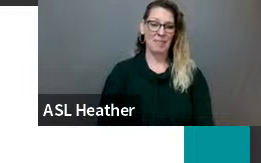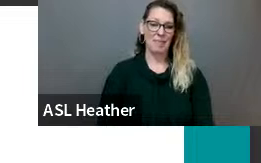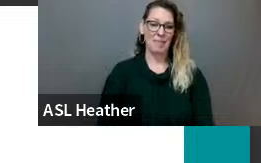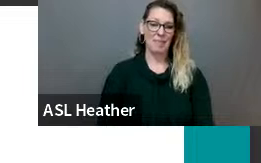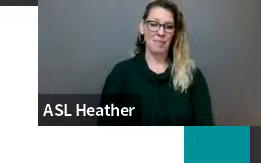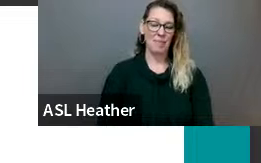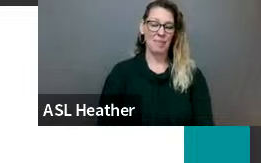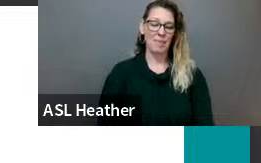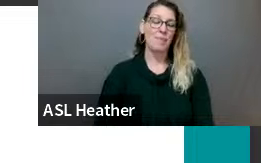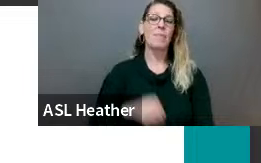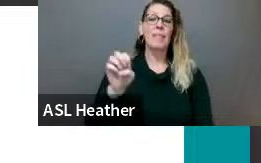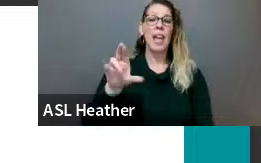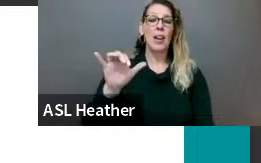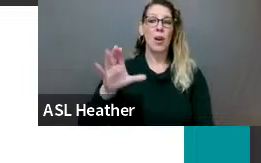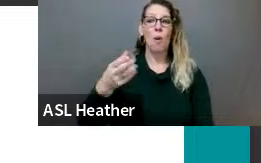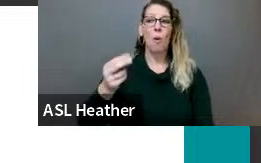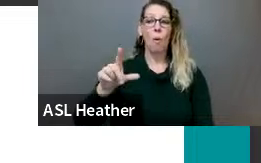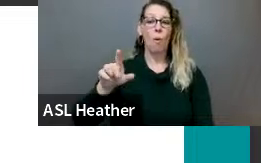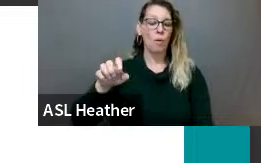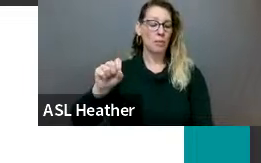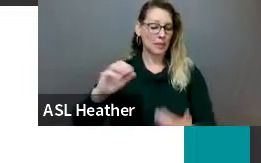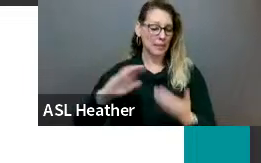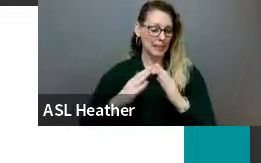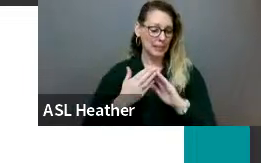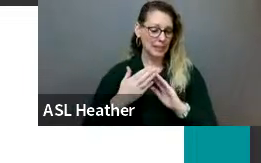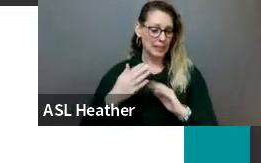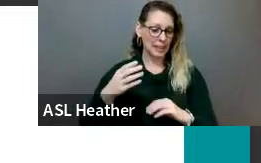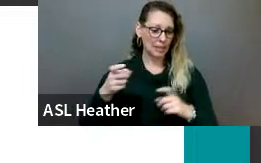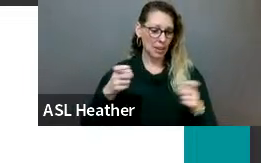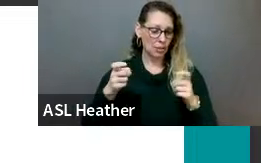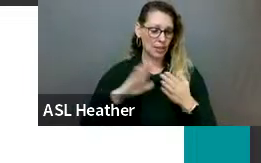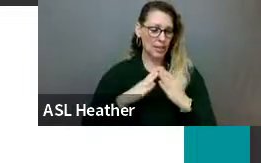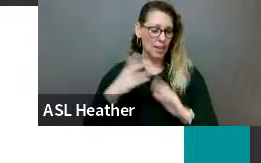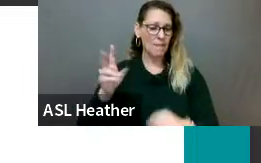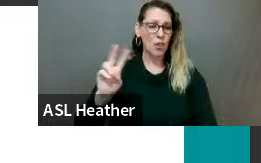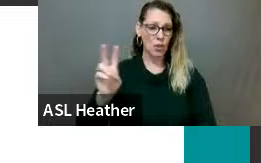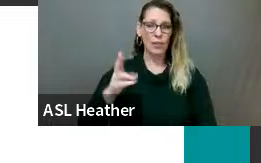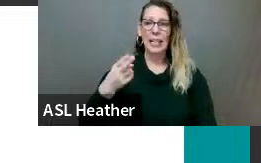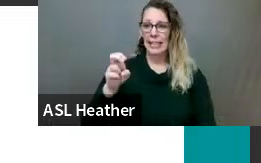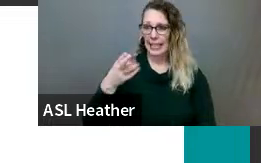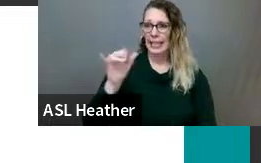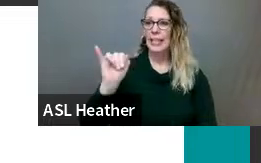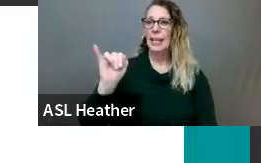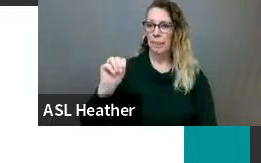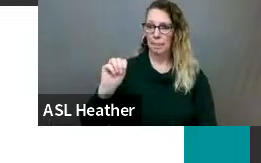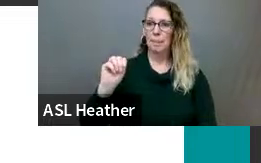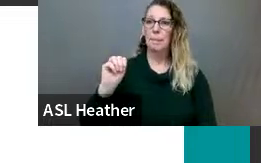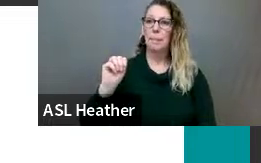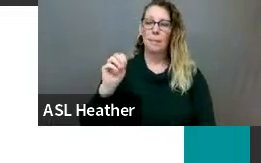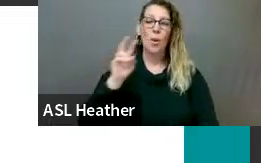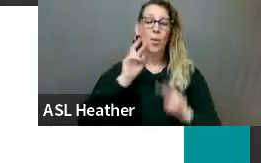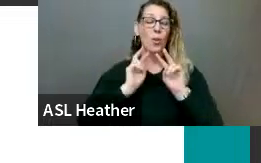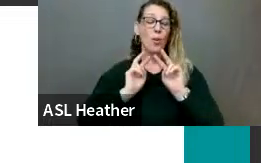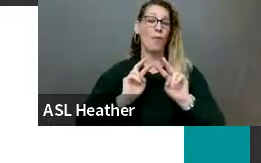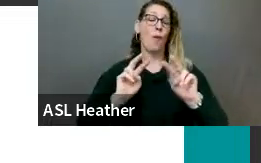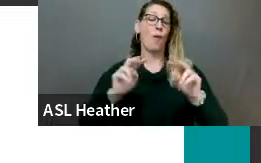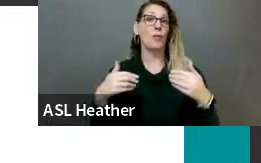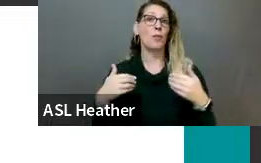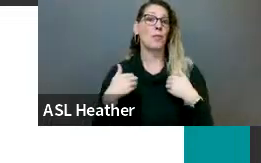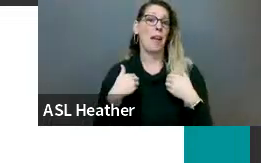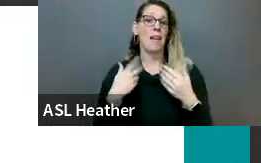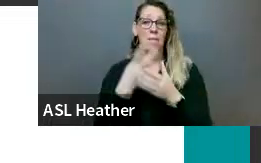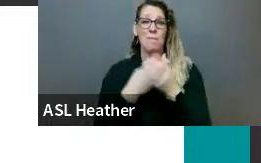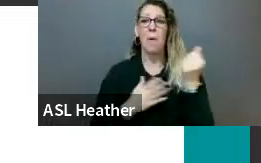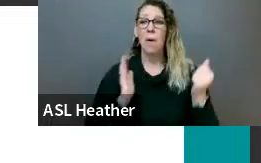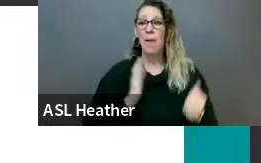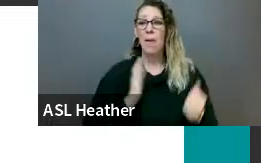you. Eric Holmes, City Manager for the City of Vancouver, he, him, and looking forward to having both of our kids